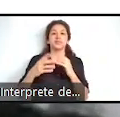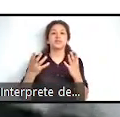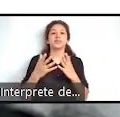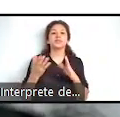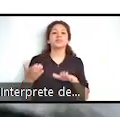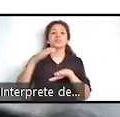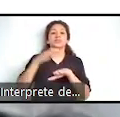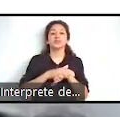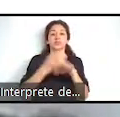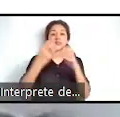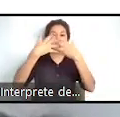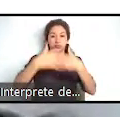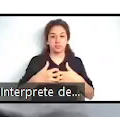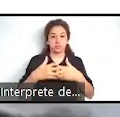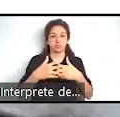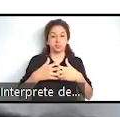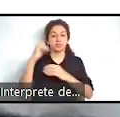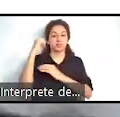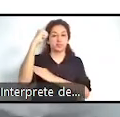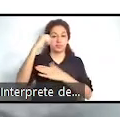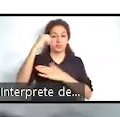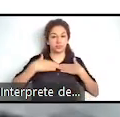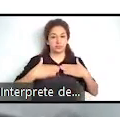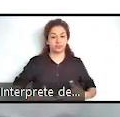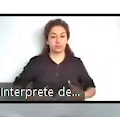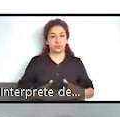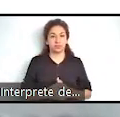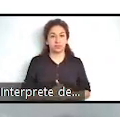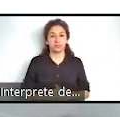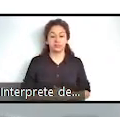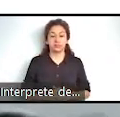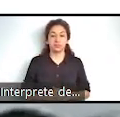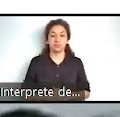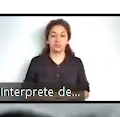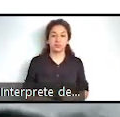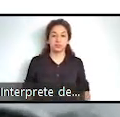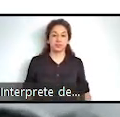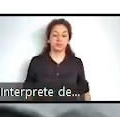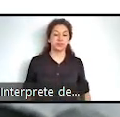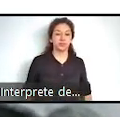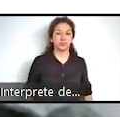plan national plan on action on business and human rights